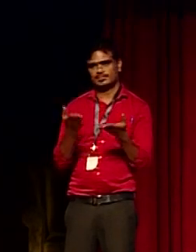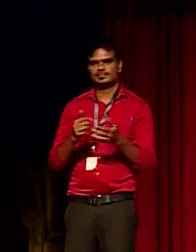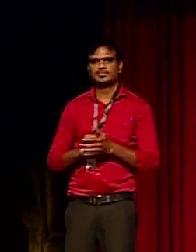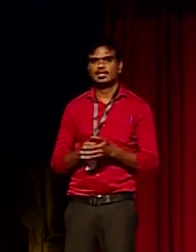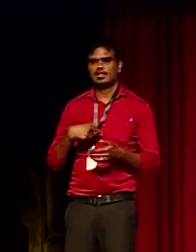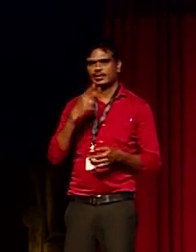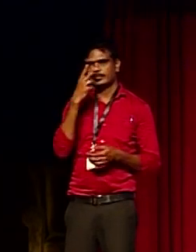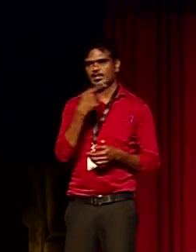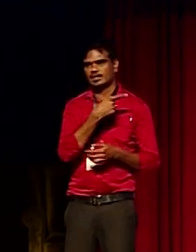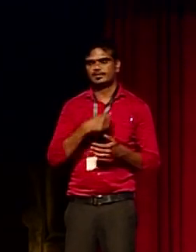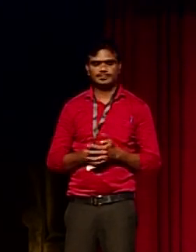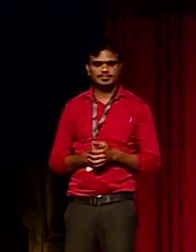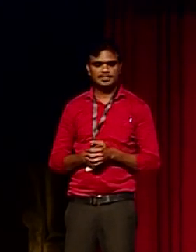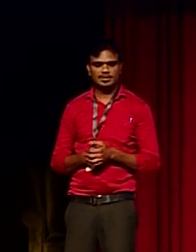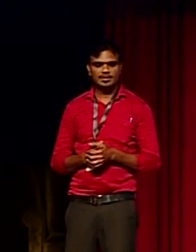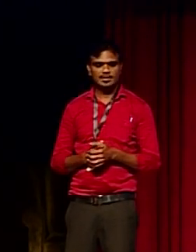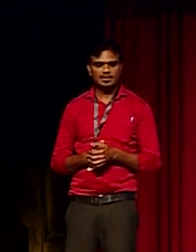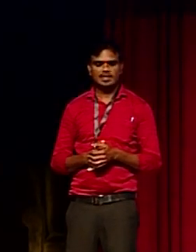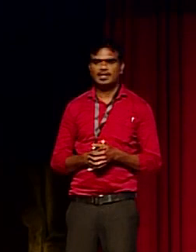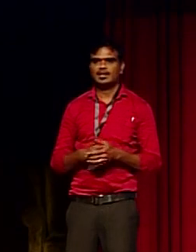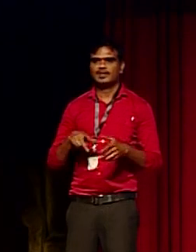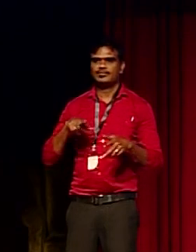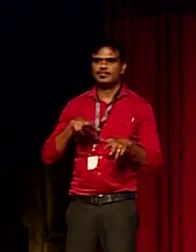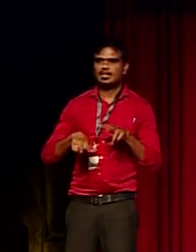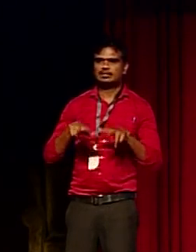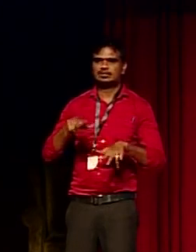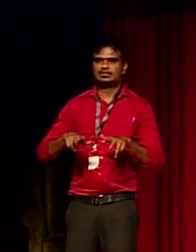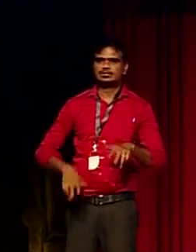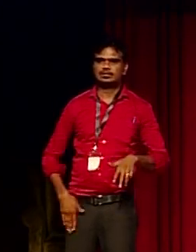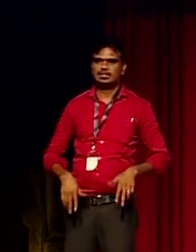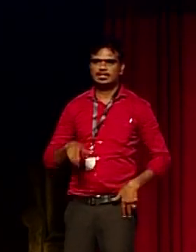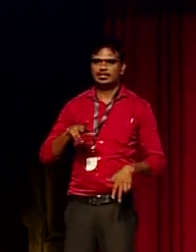As you can see, they flex the knee and it's...